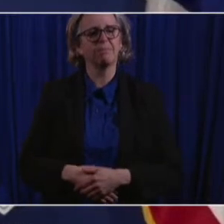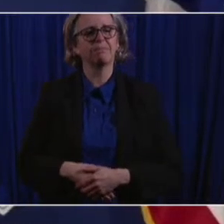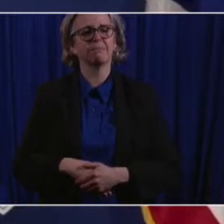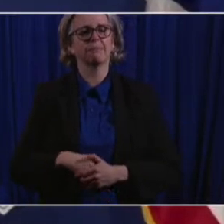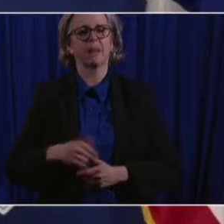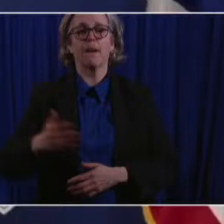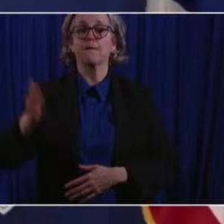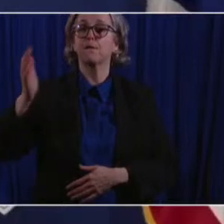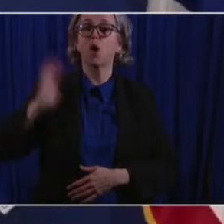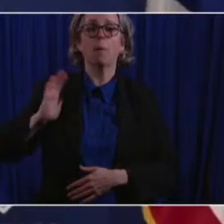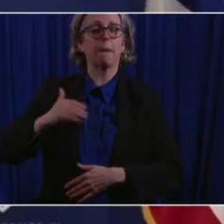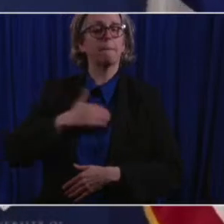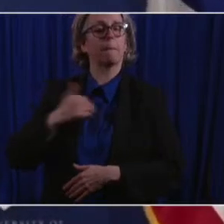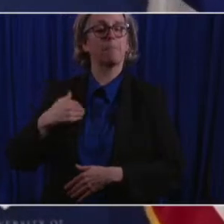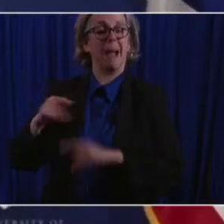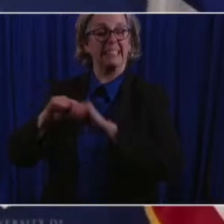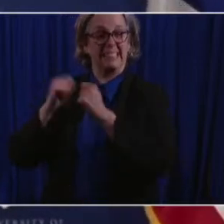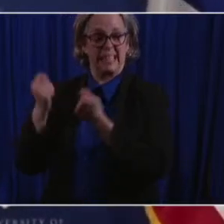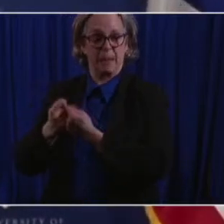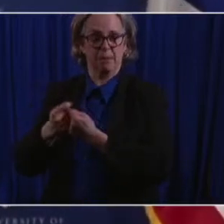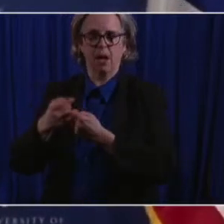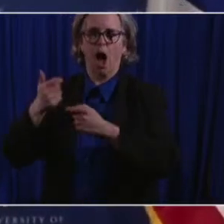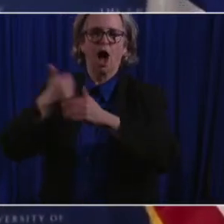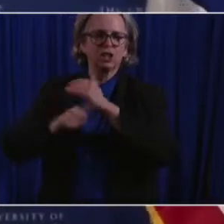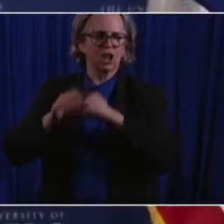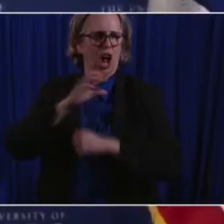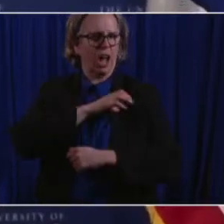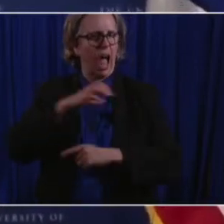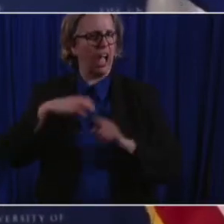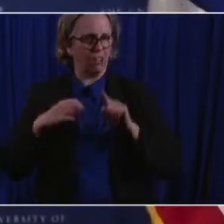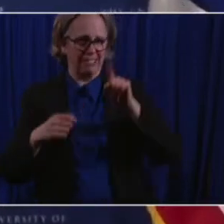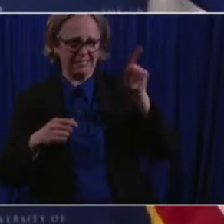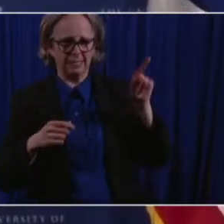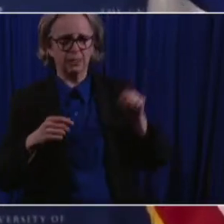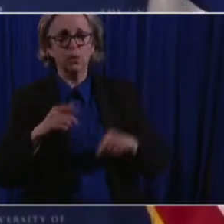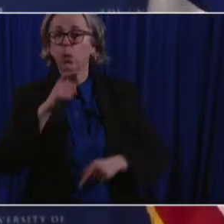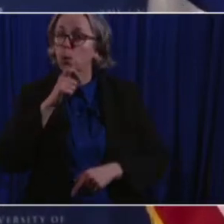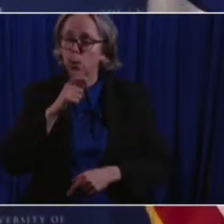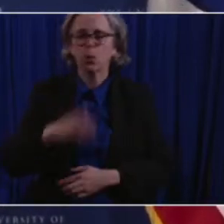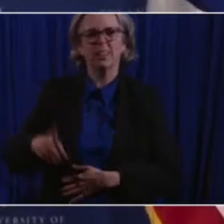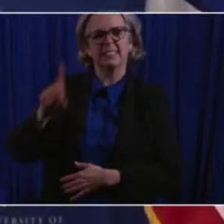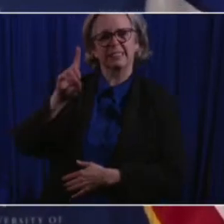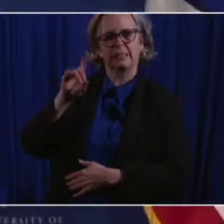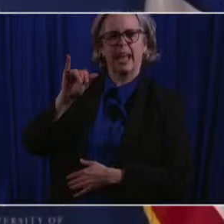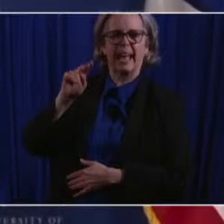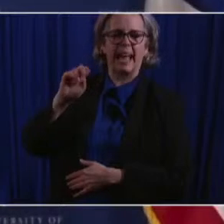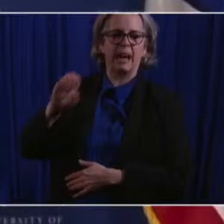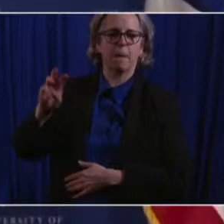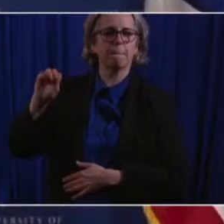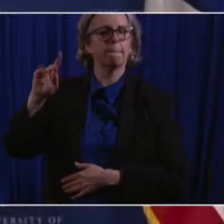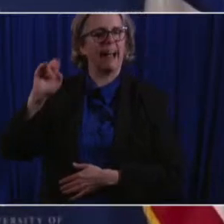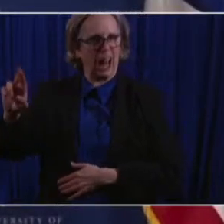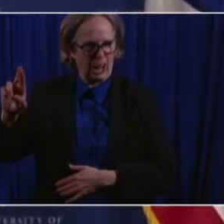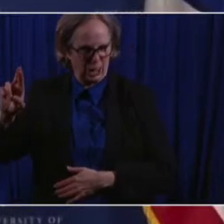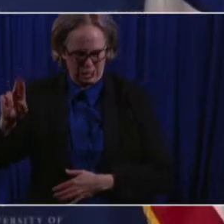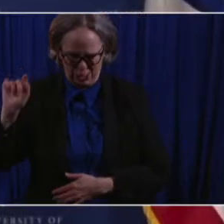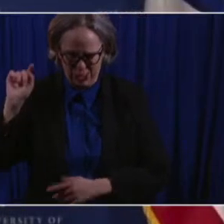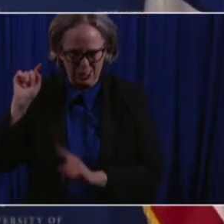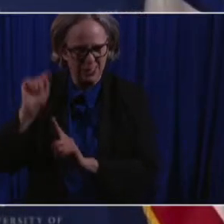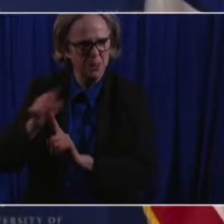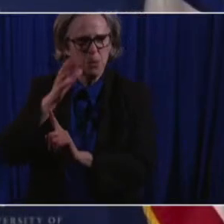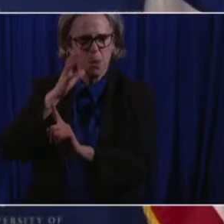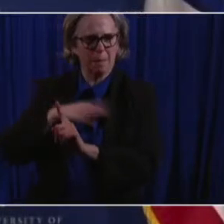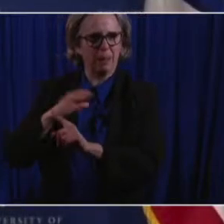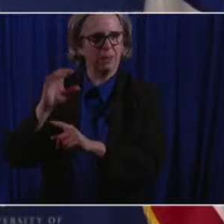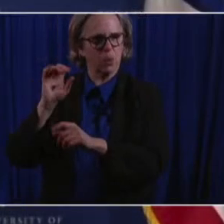States Congress. Diane Miller worked with me at that time. She has been at UT now for 14